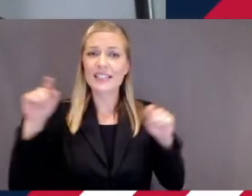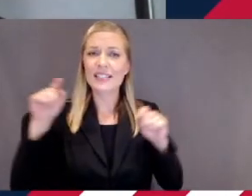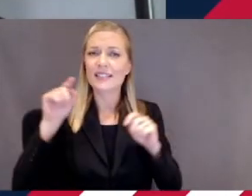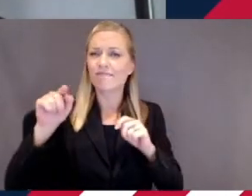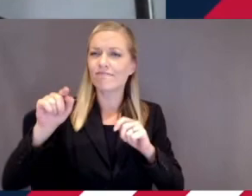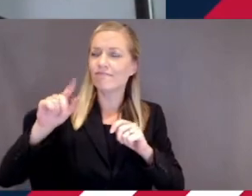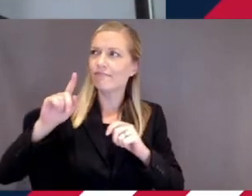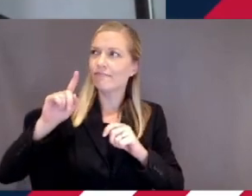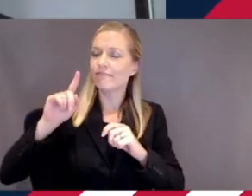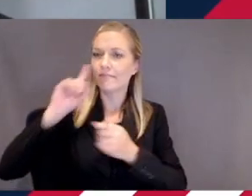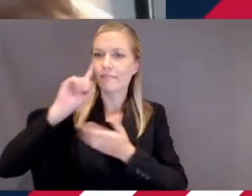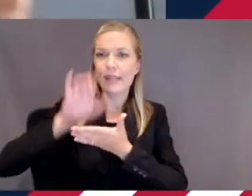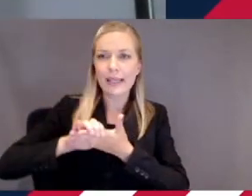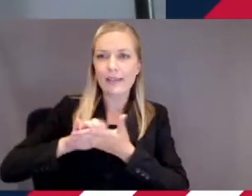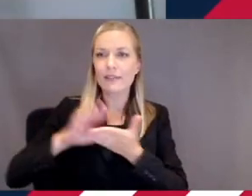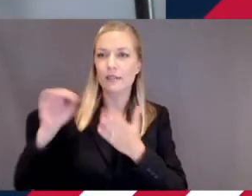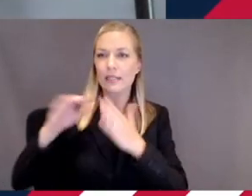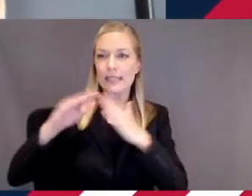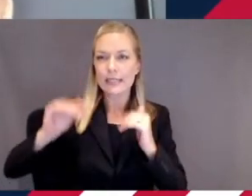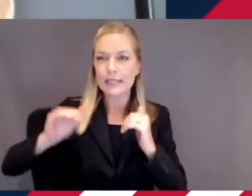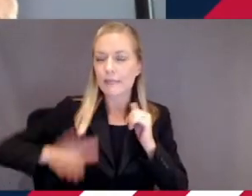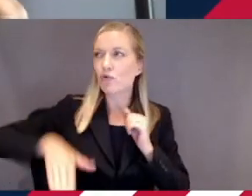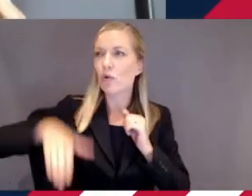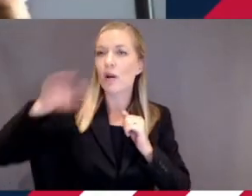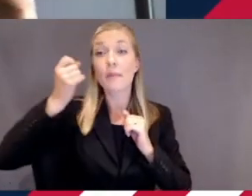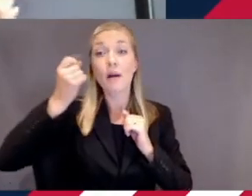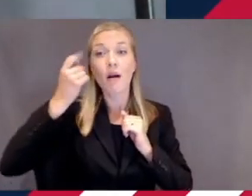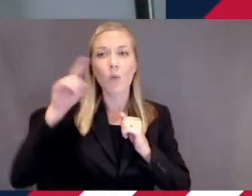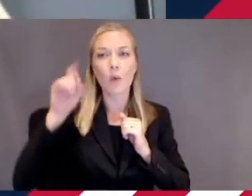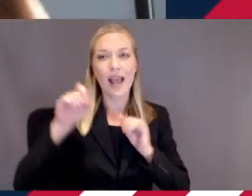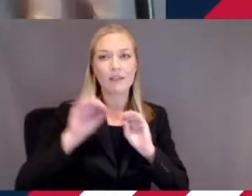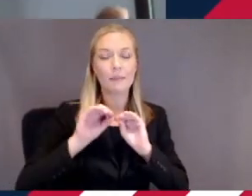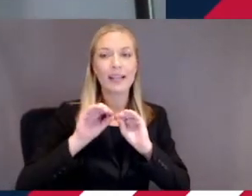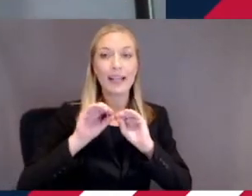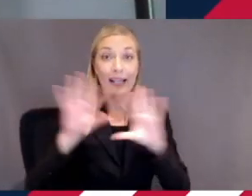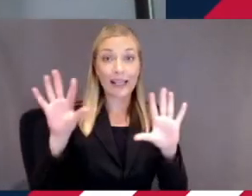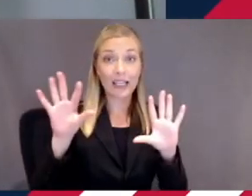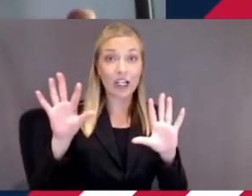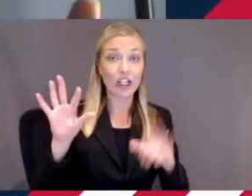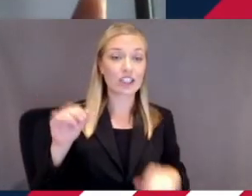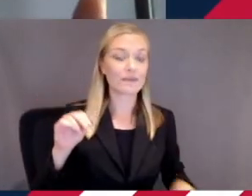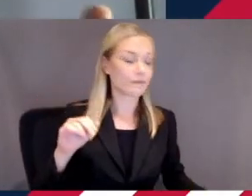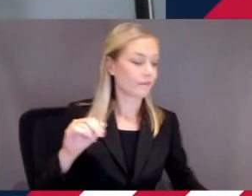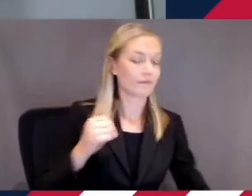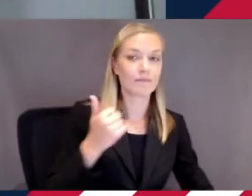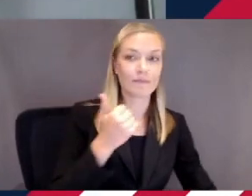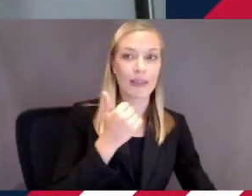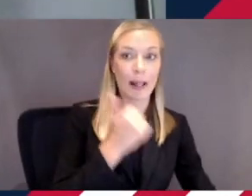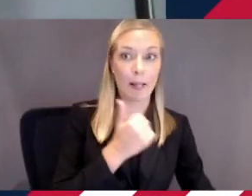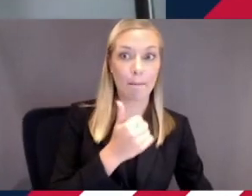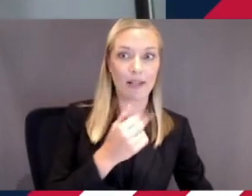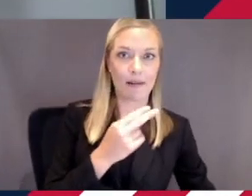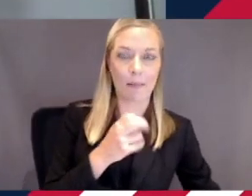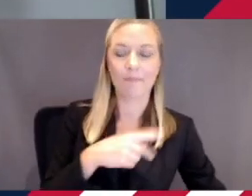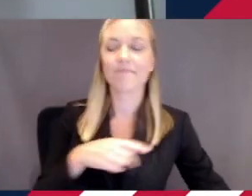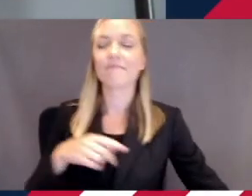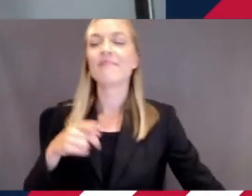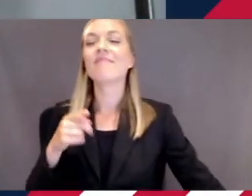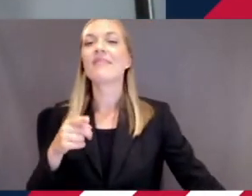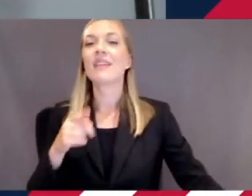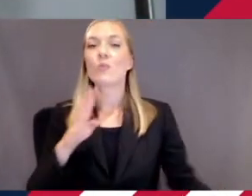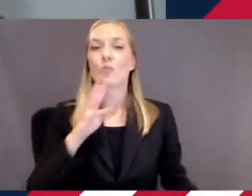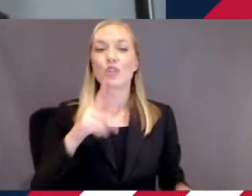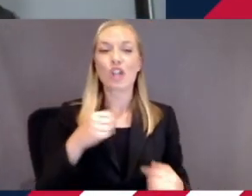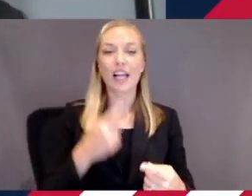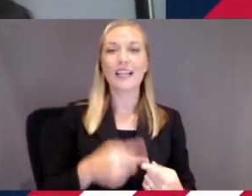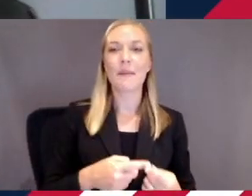though. We are talking about differences within a liberal progressive movement.